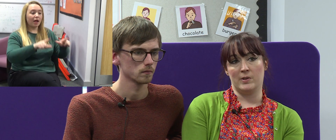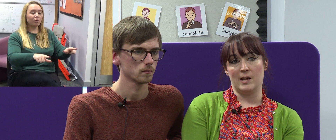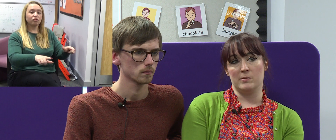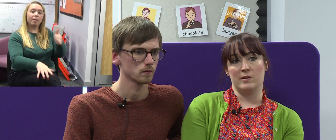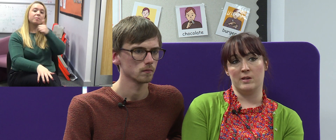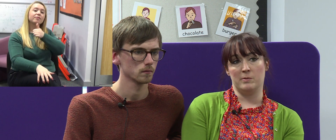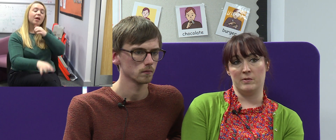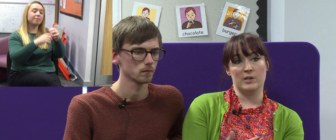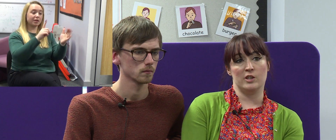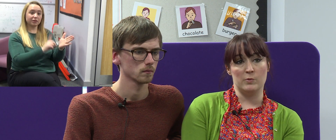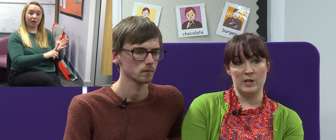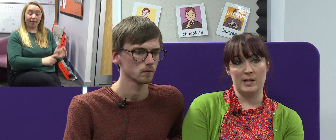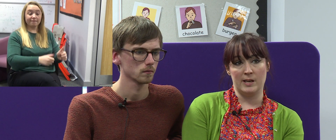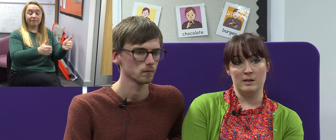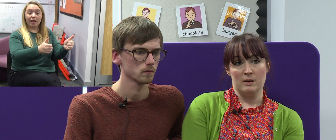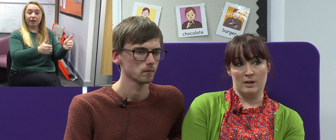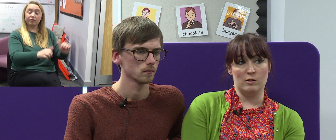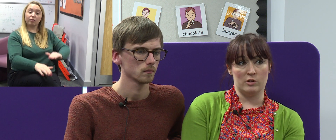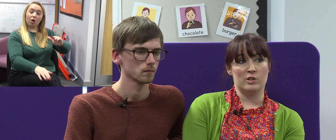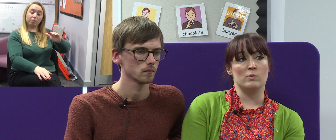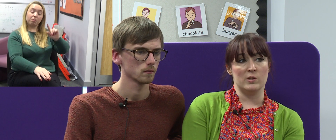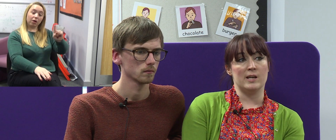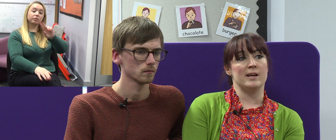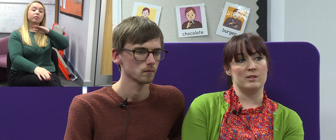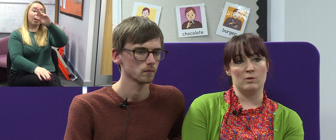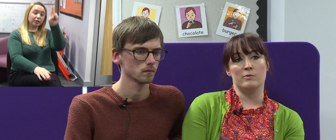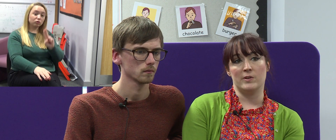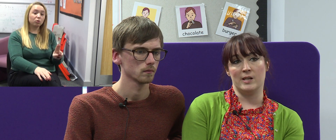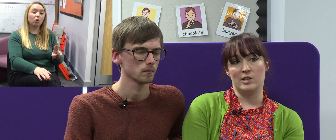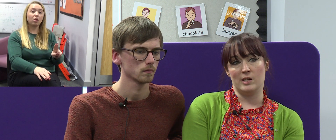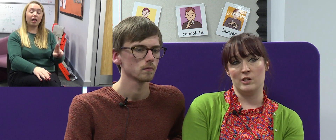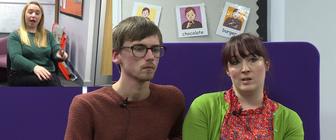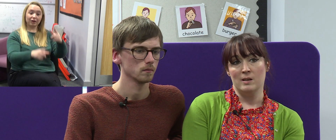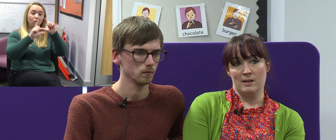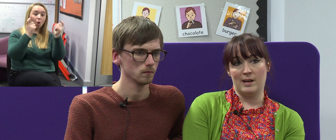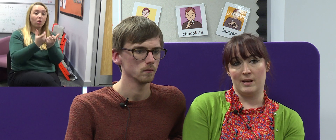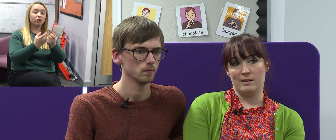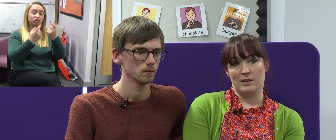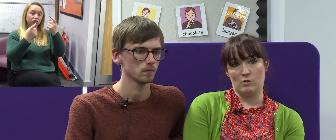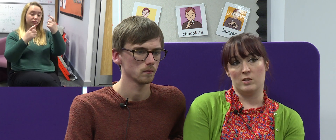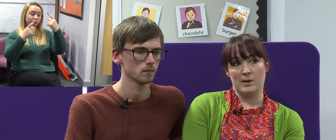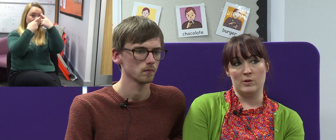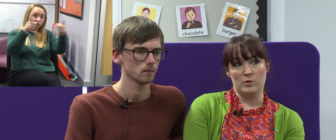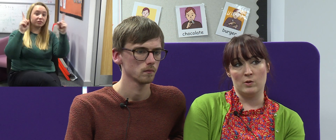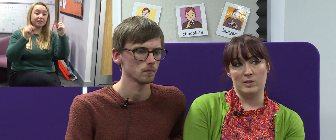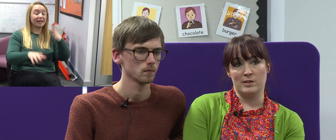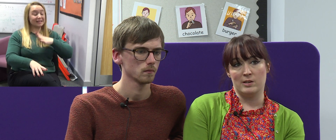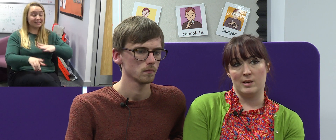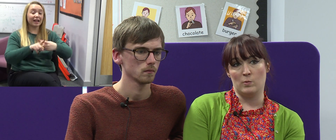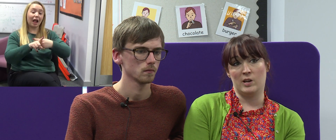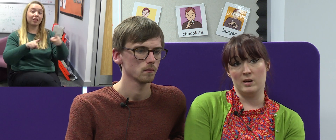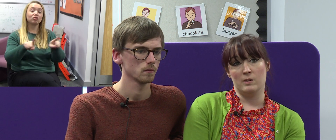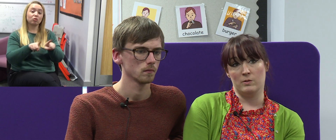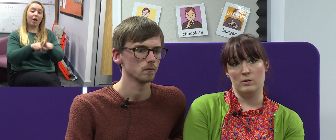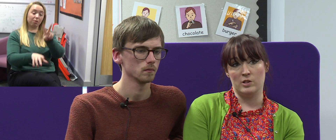the the language that they would prefer to communicate in in order to go on to high school and further education that that's got to be a real solid understand